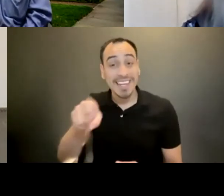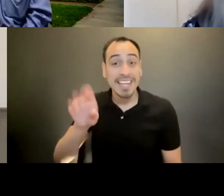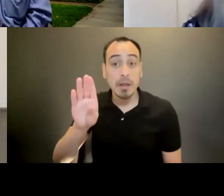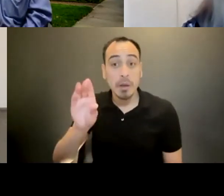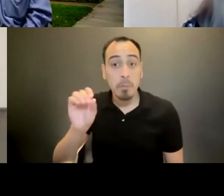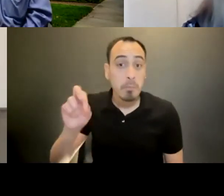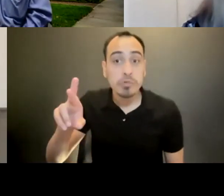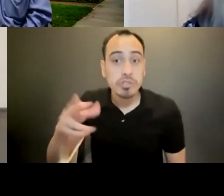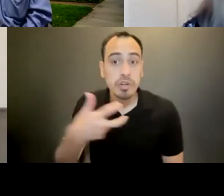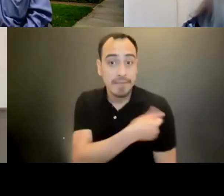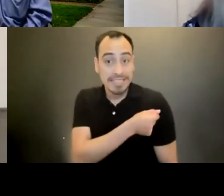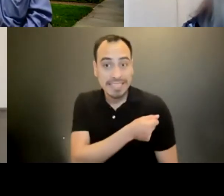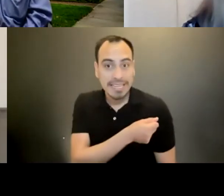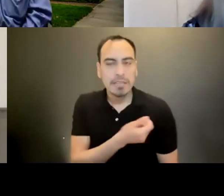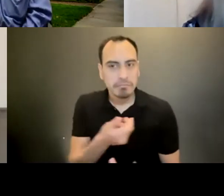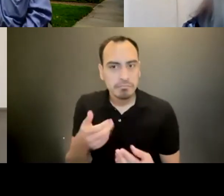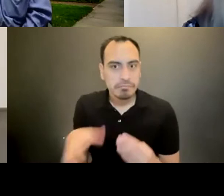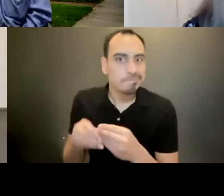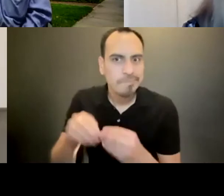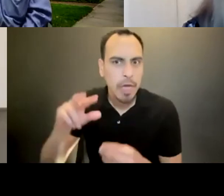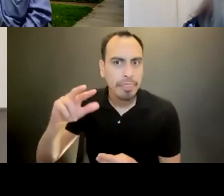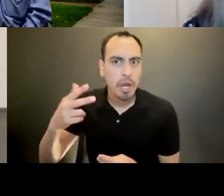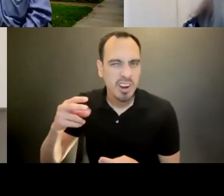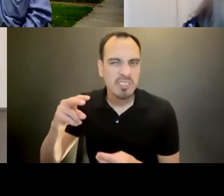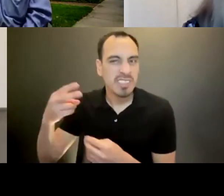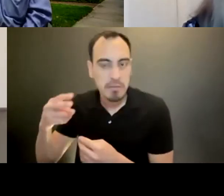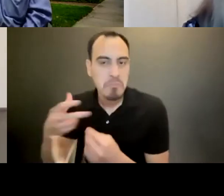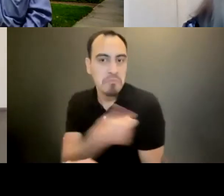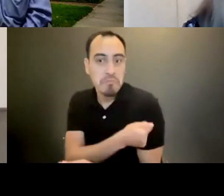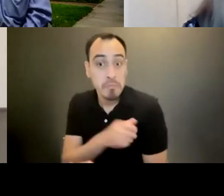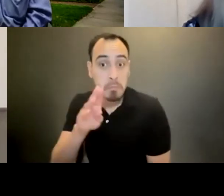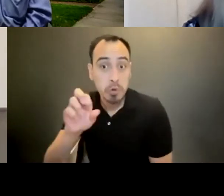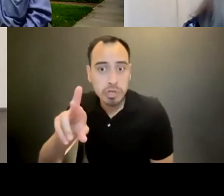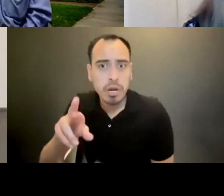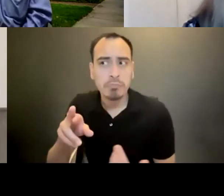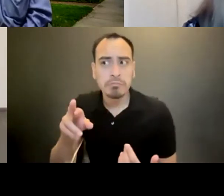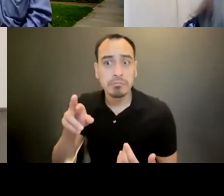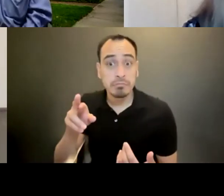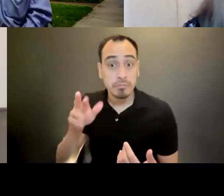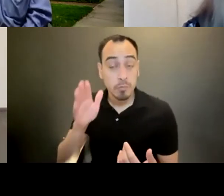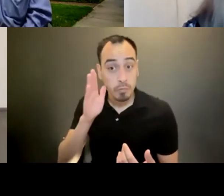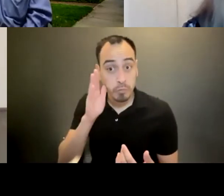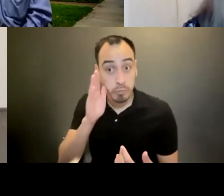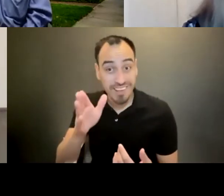original vaccine? And the answer to that is unclear, but